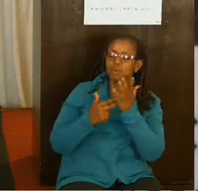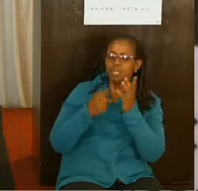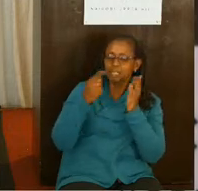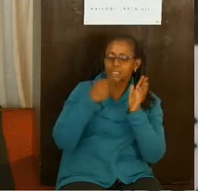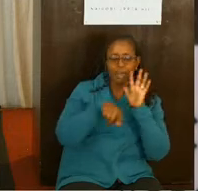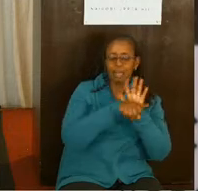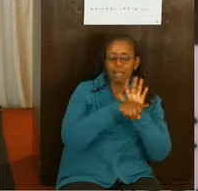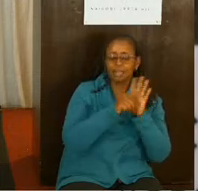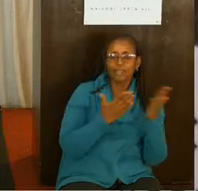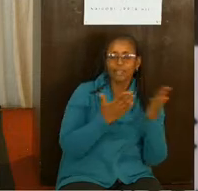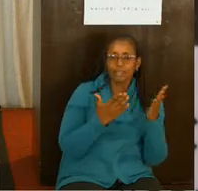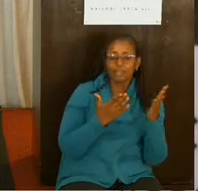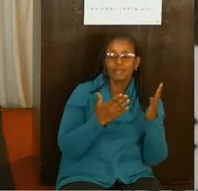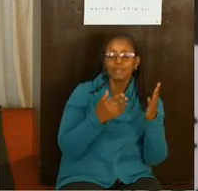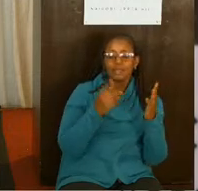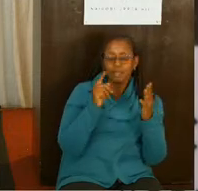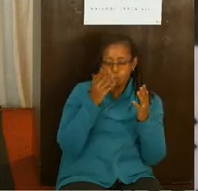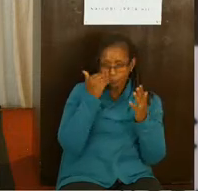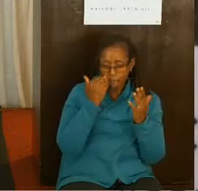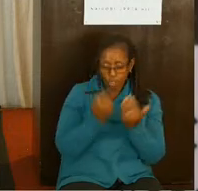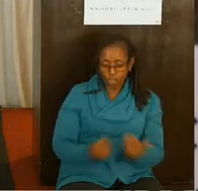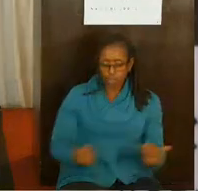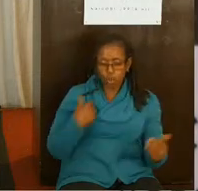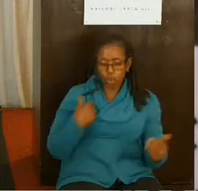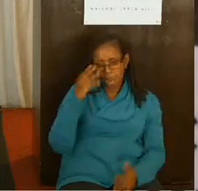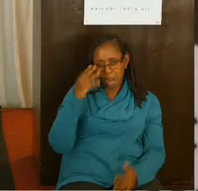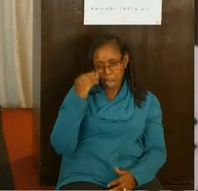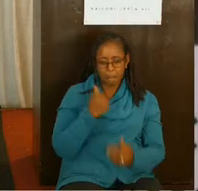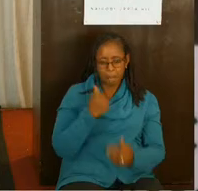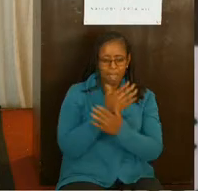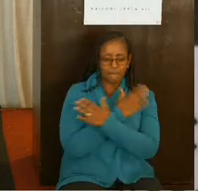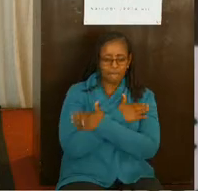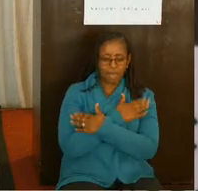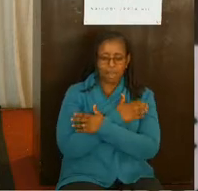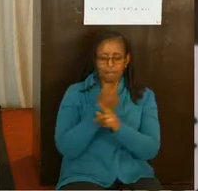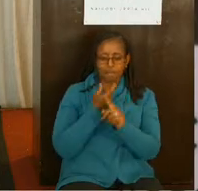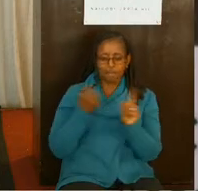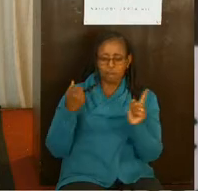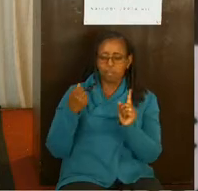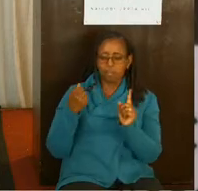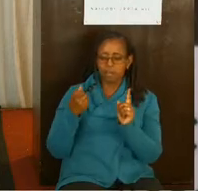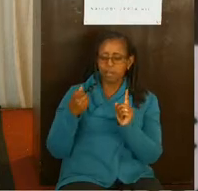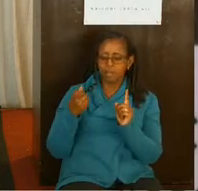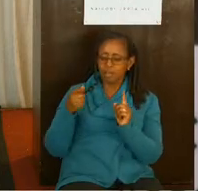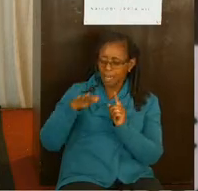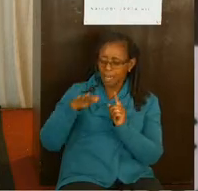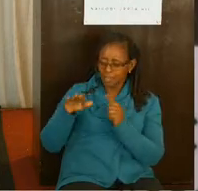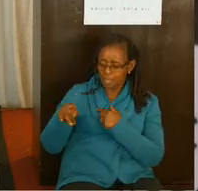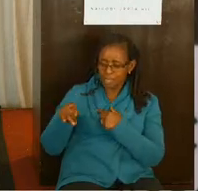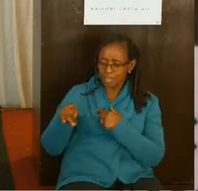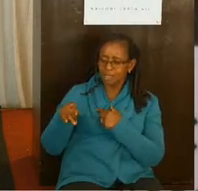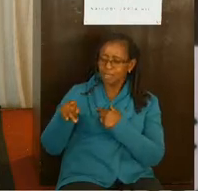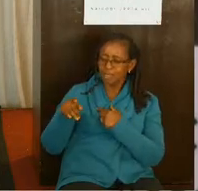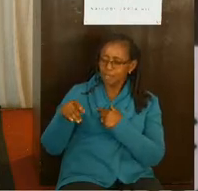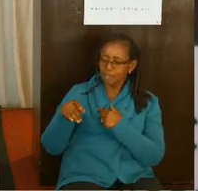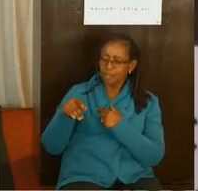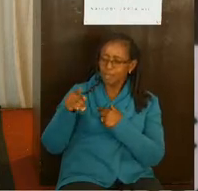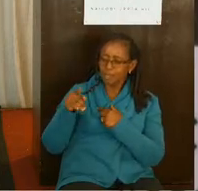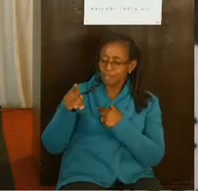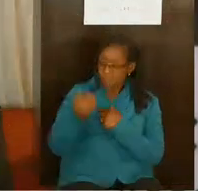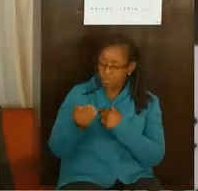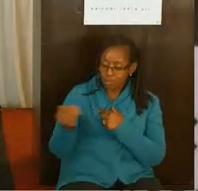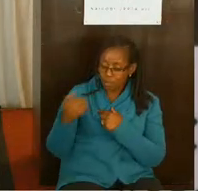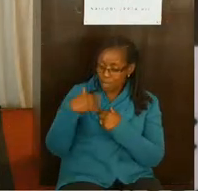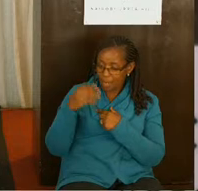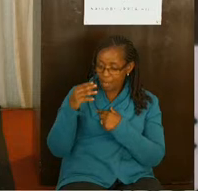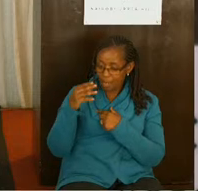because children will learn my friends from usawa agenda and weather they will ask the question are our children